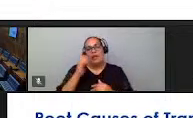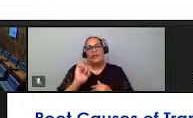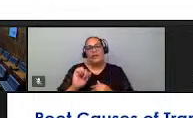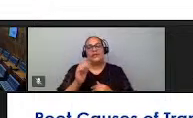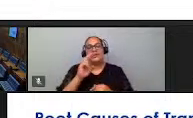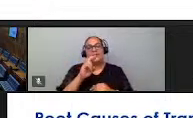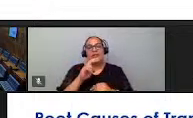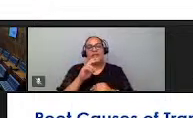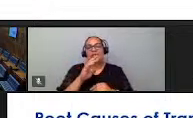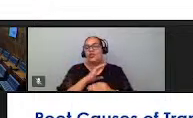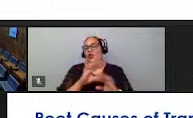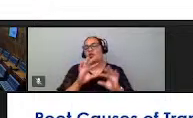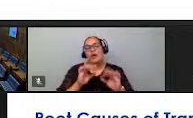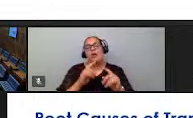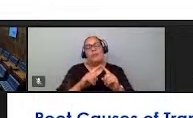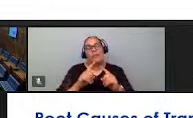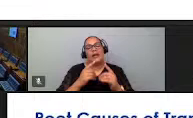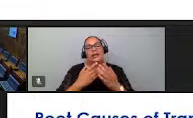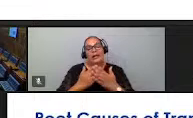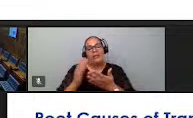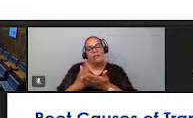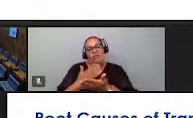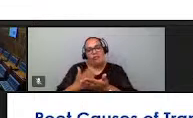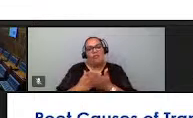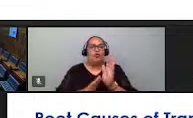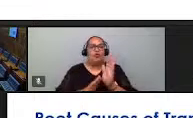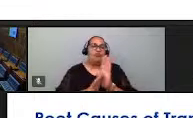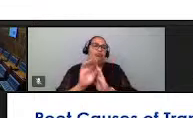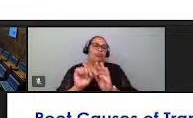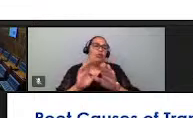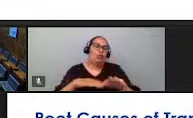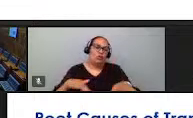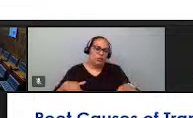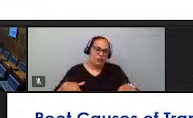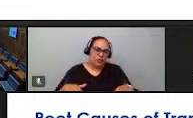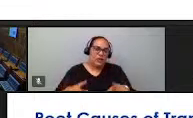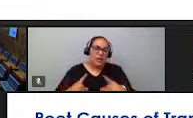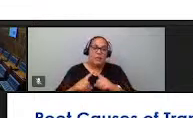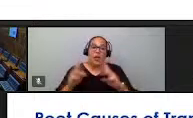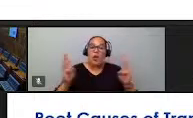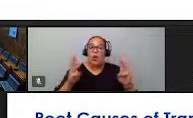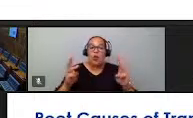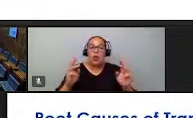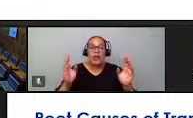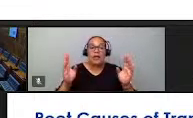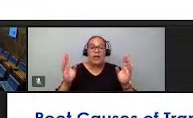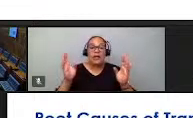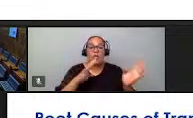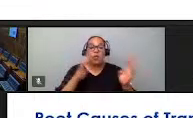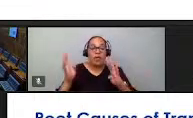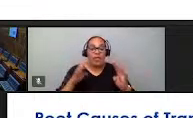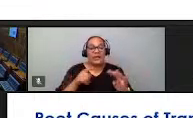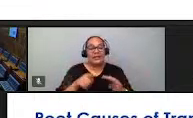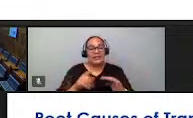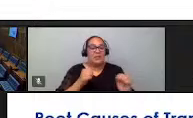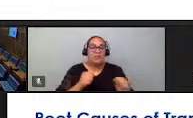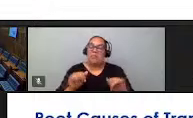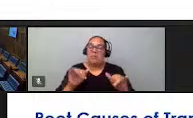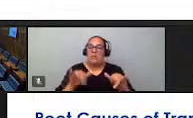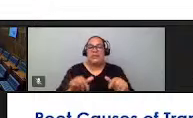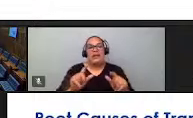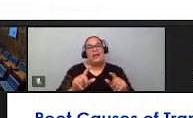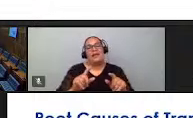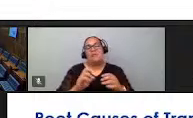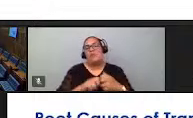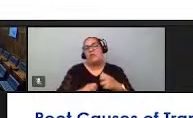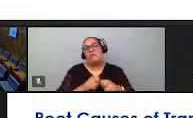some inefficiency that can be removed to improve congestion wind and weather um chair this will remain an issue in Cape